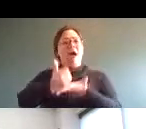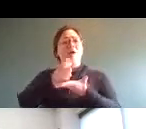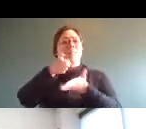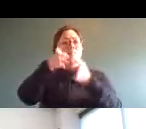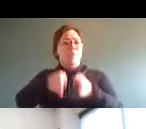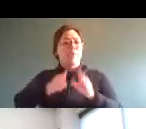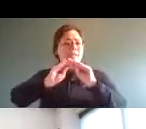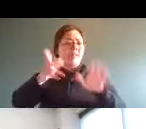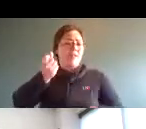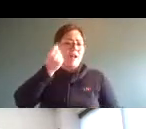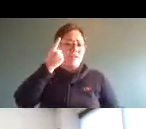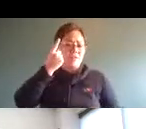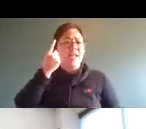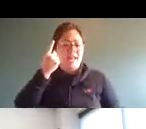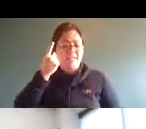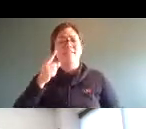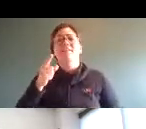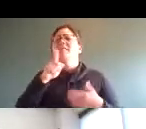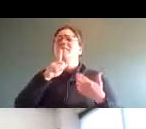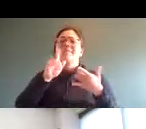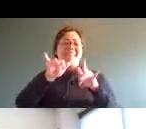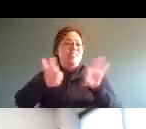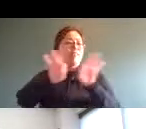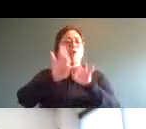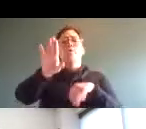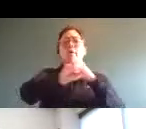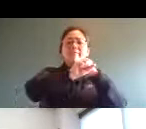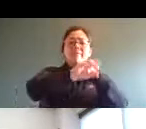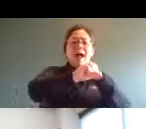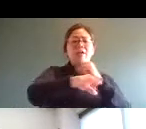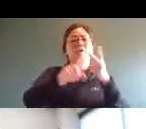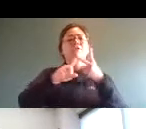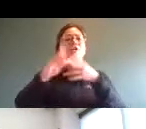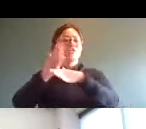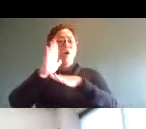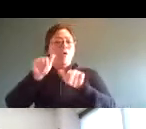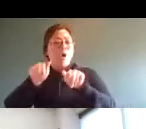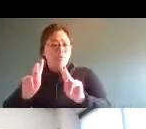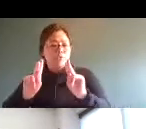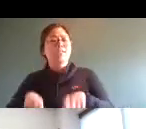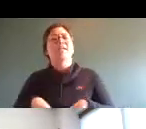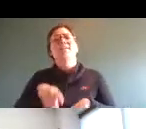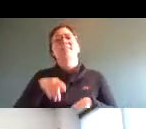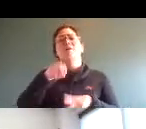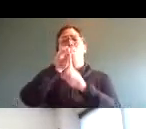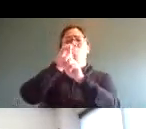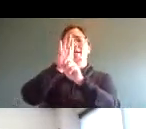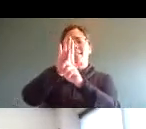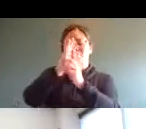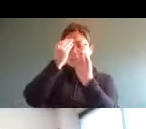really important, whether it's your flyers, sharing your opportunities, orientation